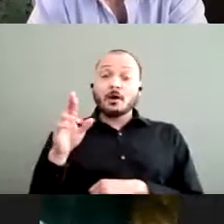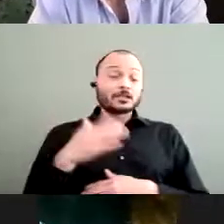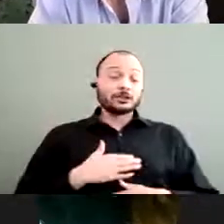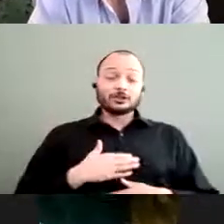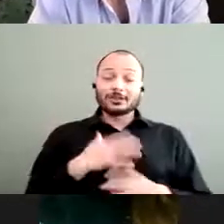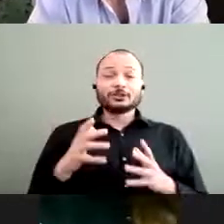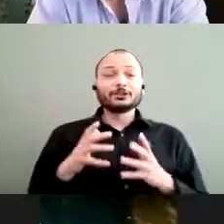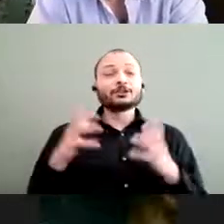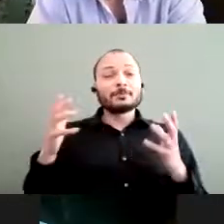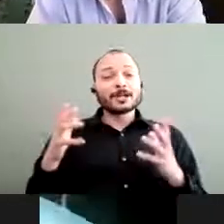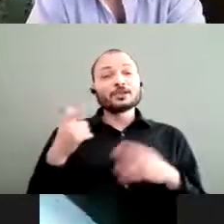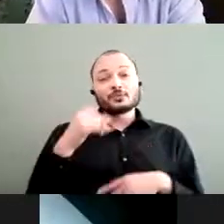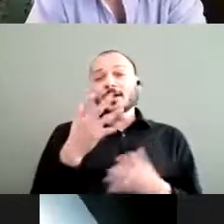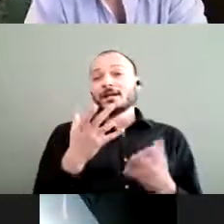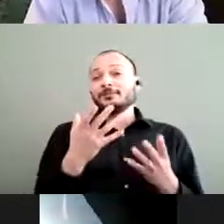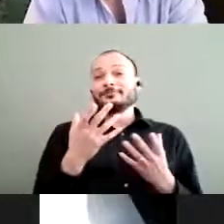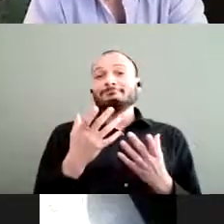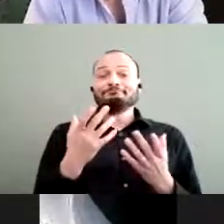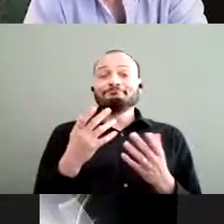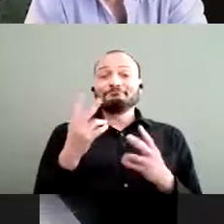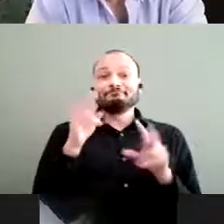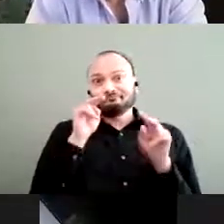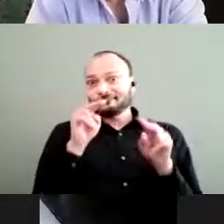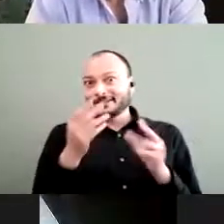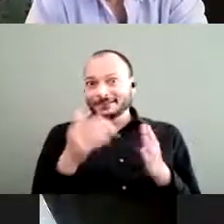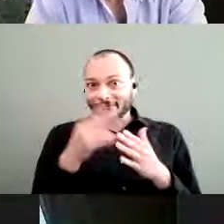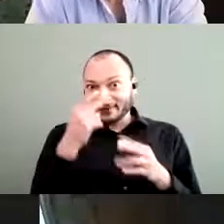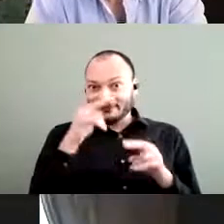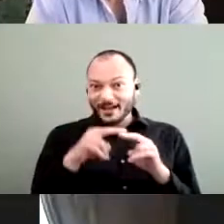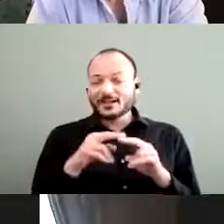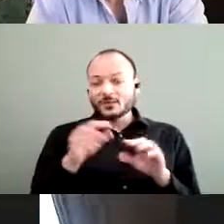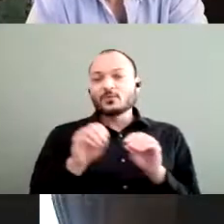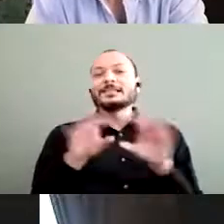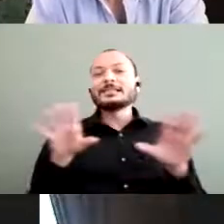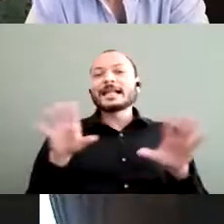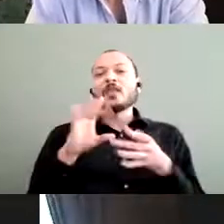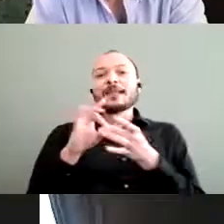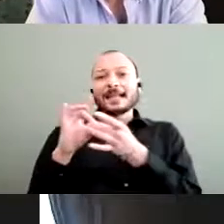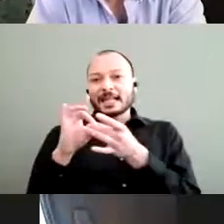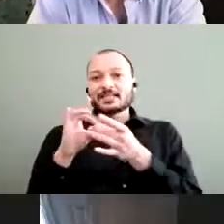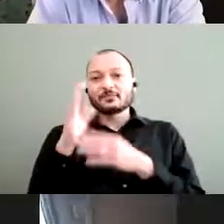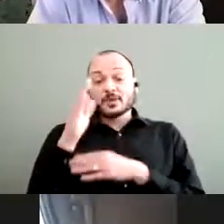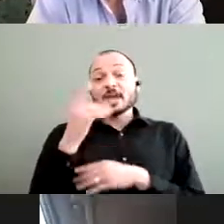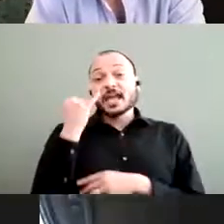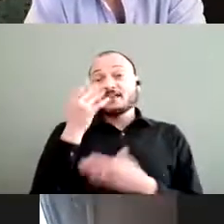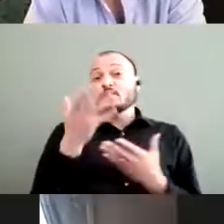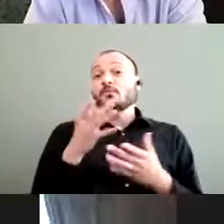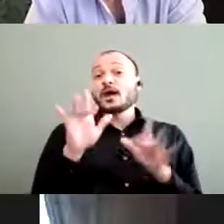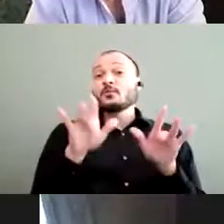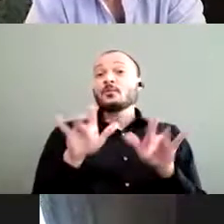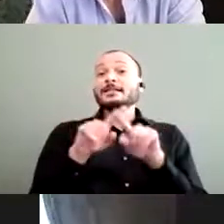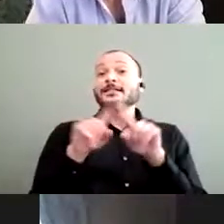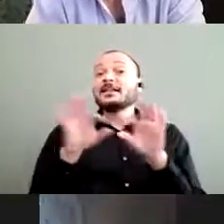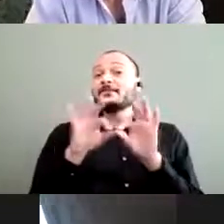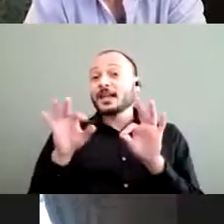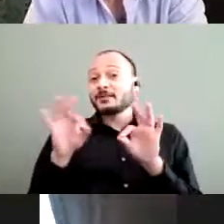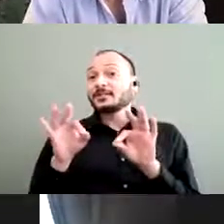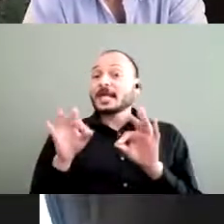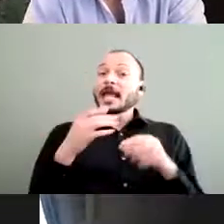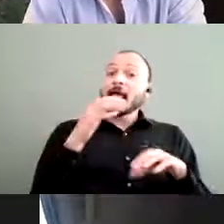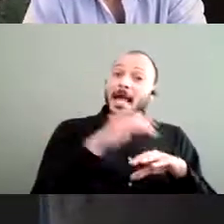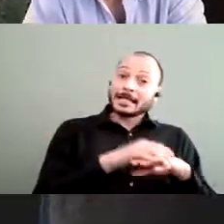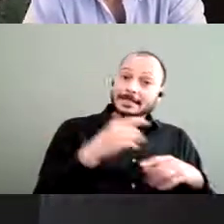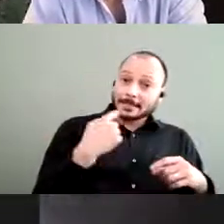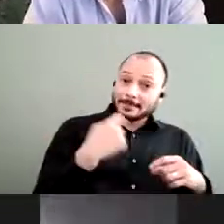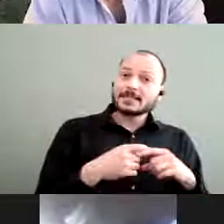much, you want to repeat the fun, and we'll send out those links. If you would like the recording in a different language besides English or Spanish, please reach out and we'll do